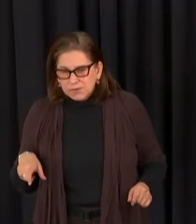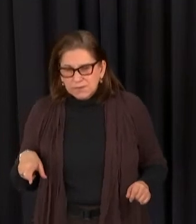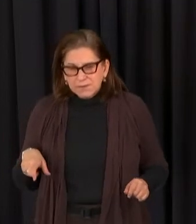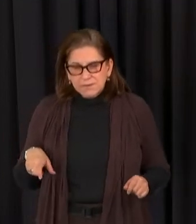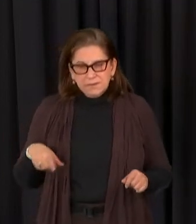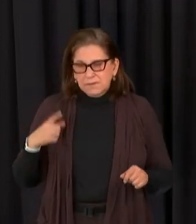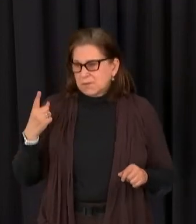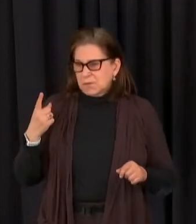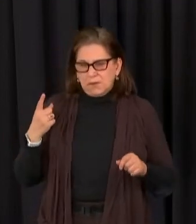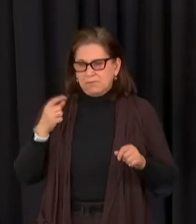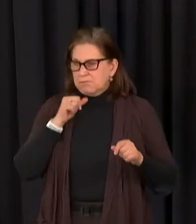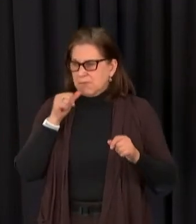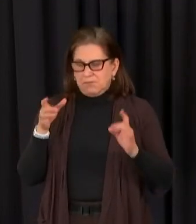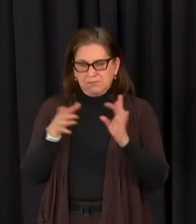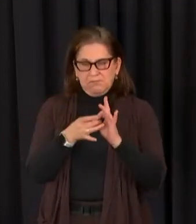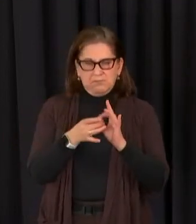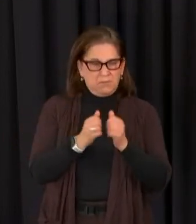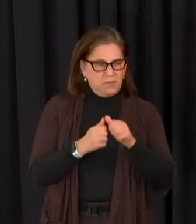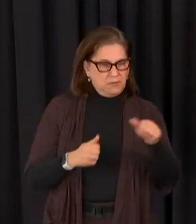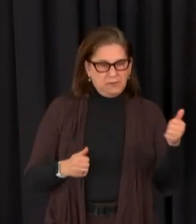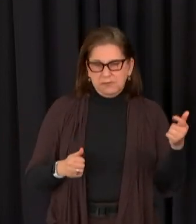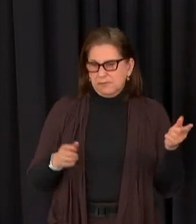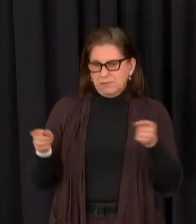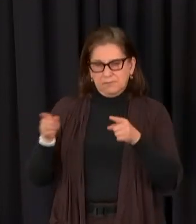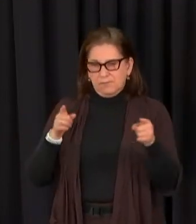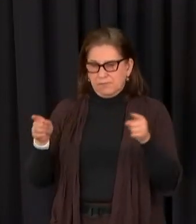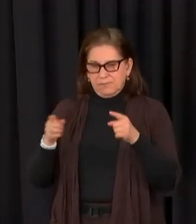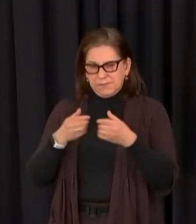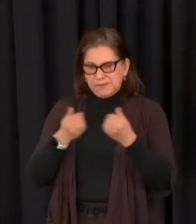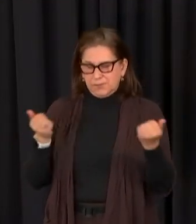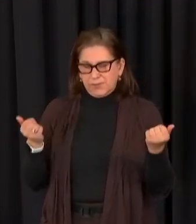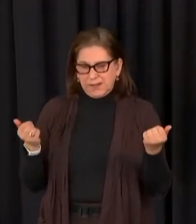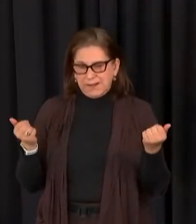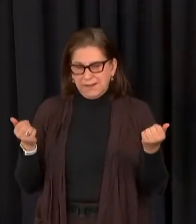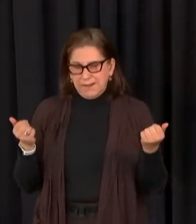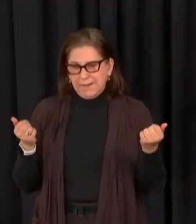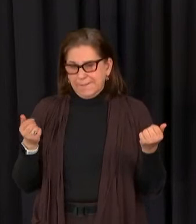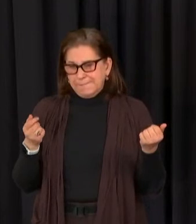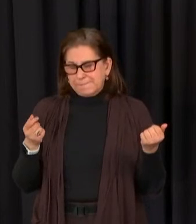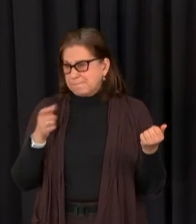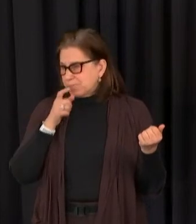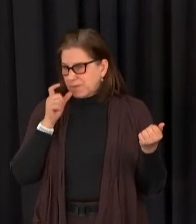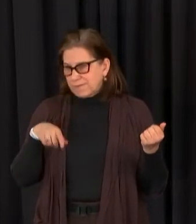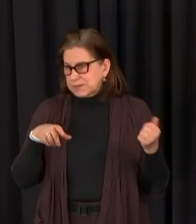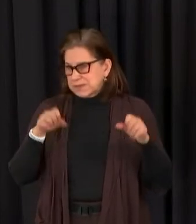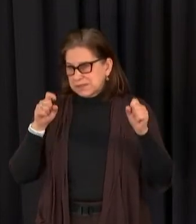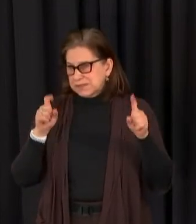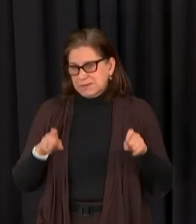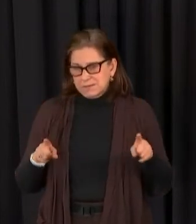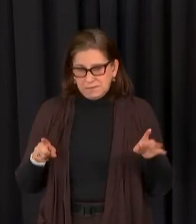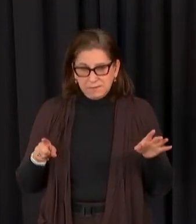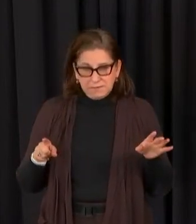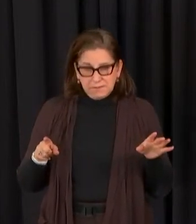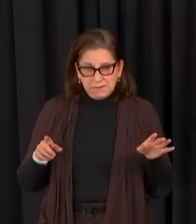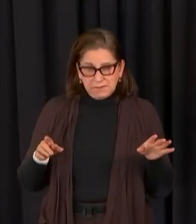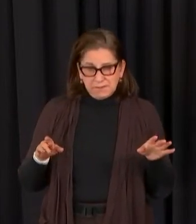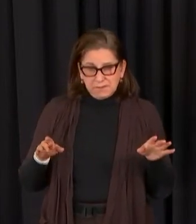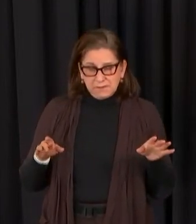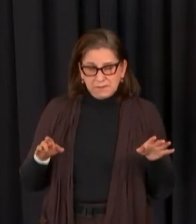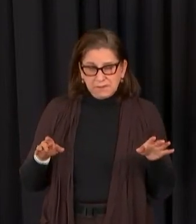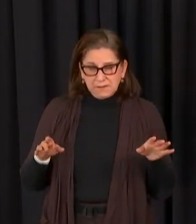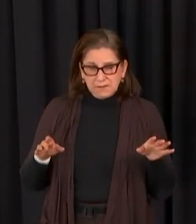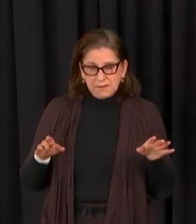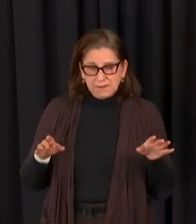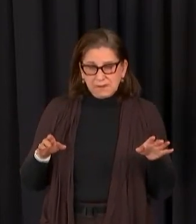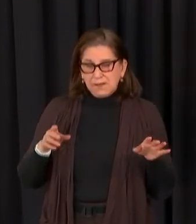or antigen test with the swab in your nose or the use of saliva. You don't need that test, nor do you need a test for